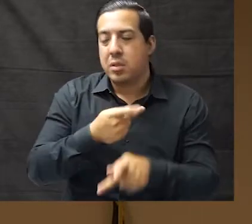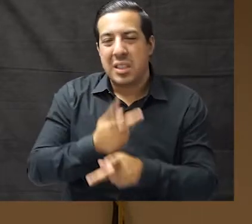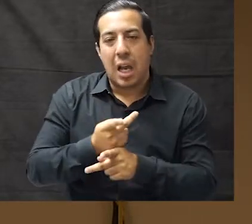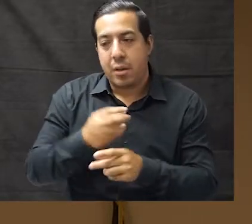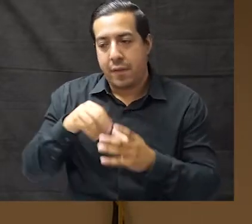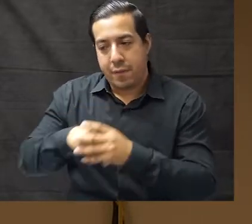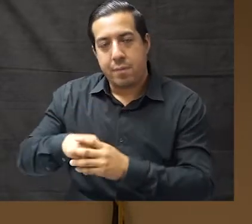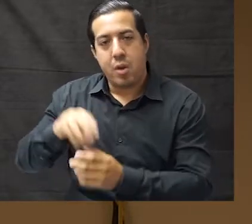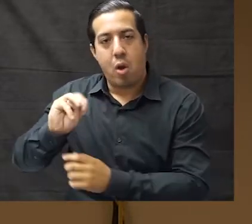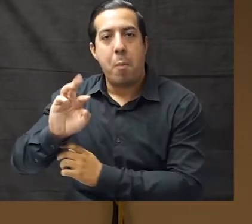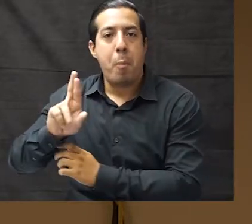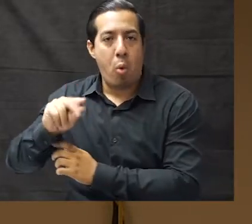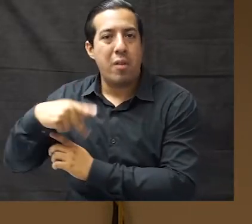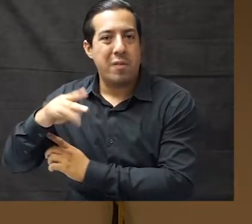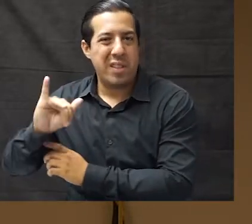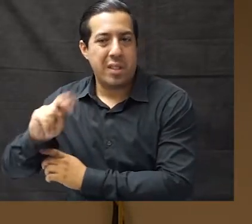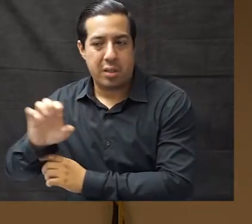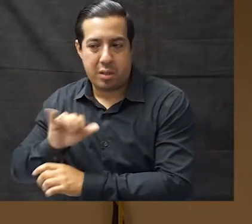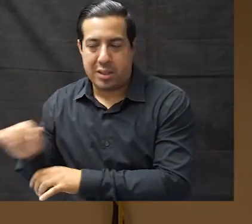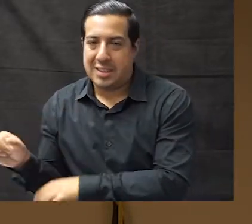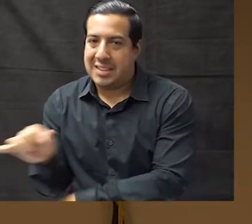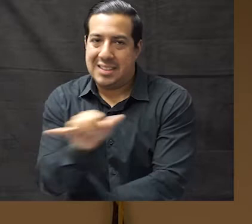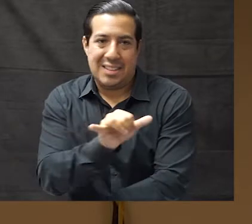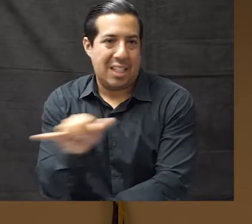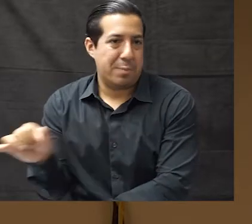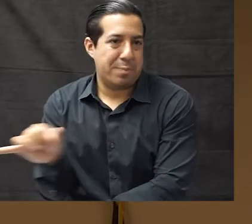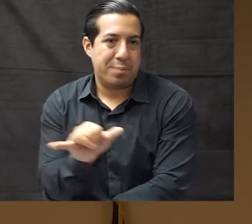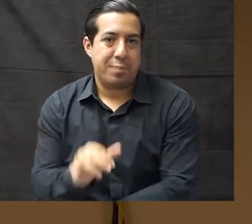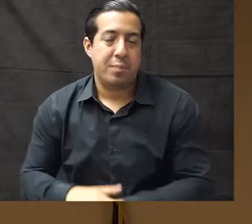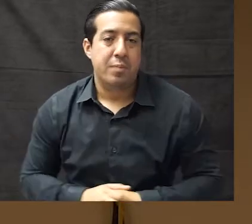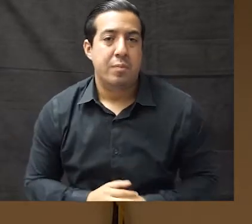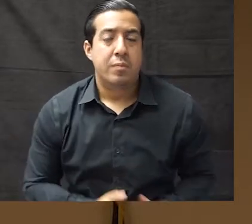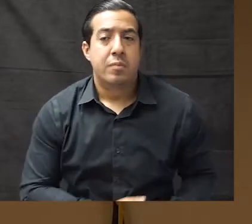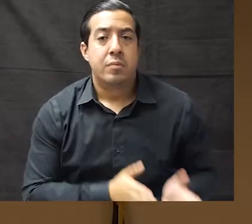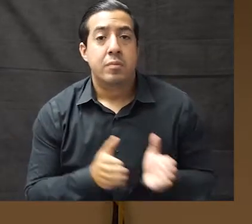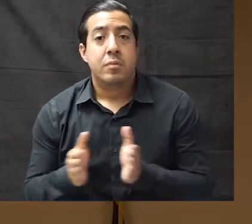these drugs is a real challenge for us, because what happens is these